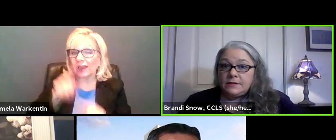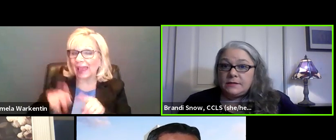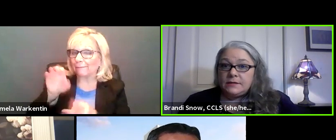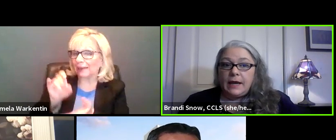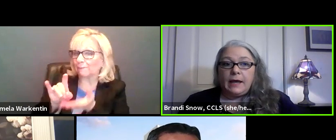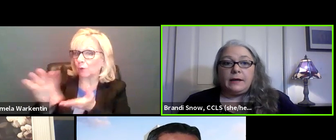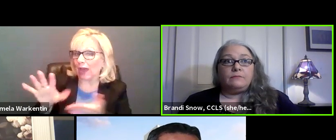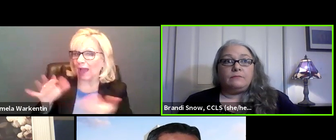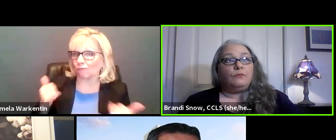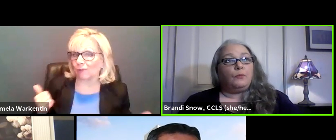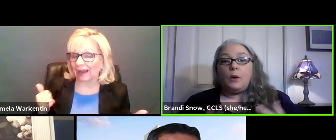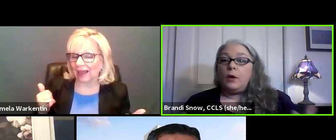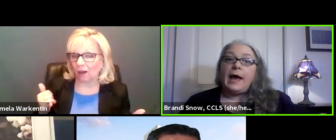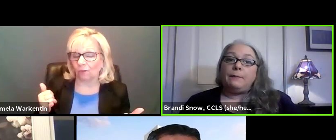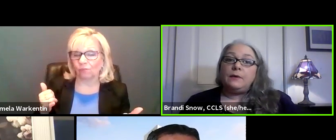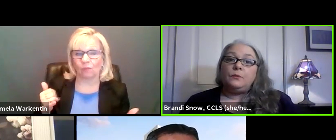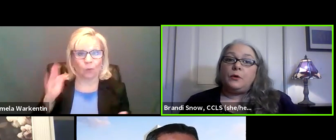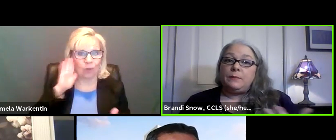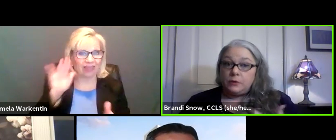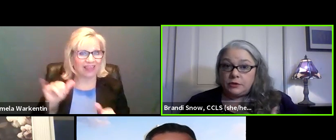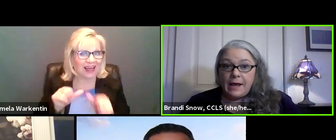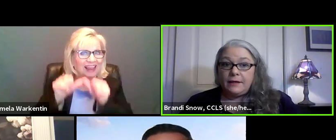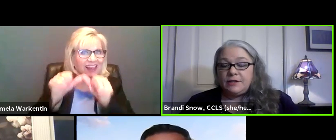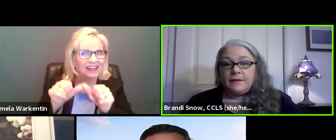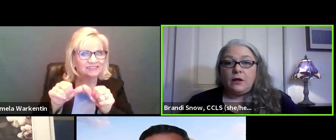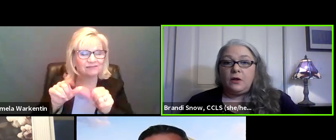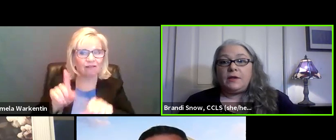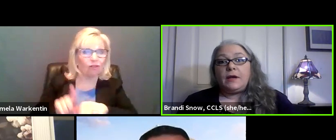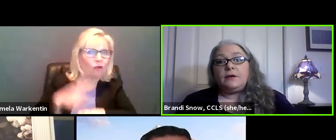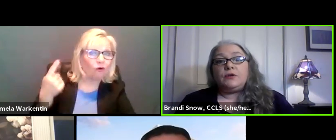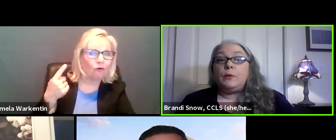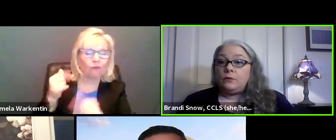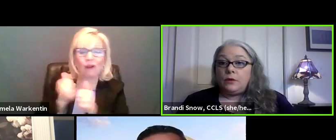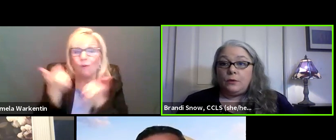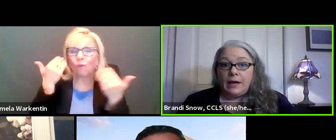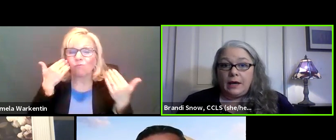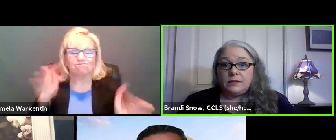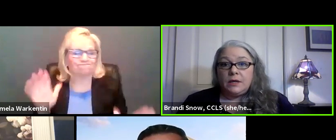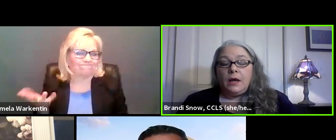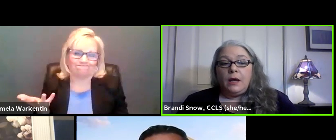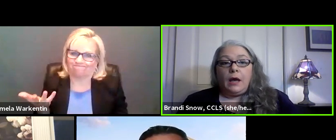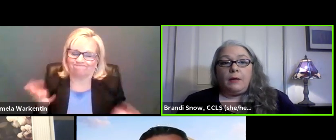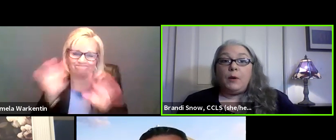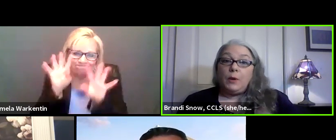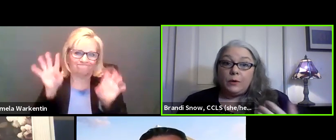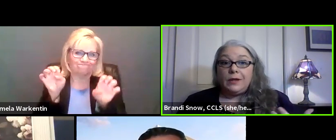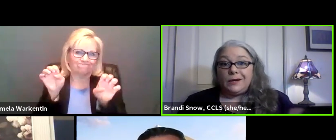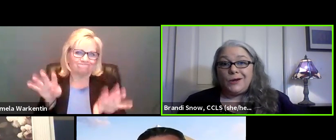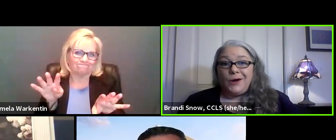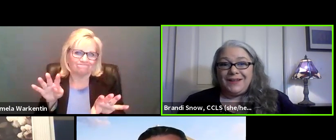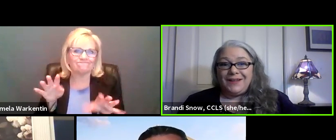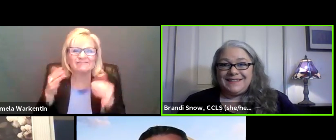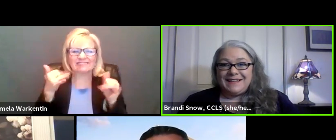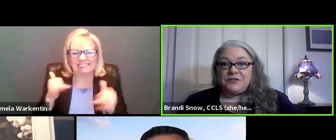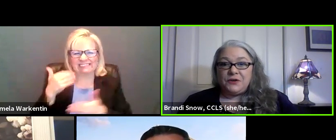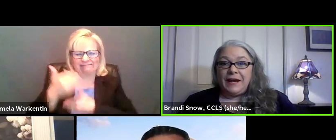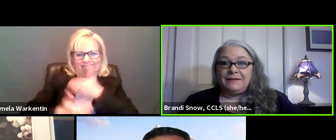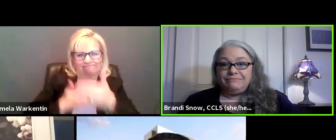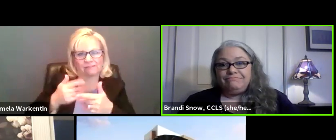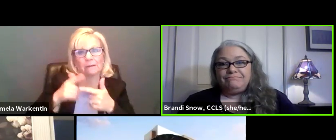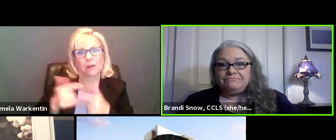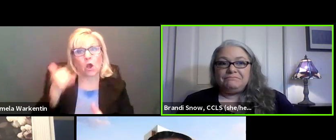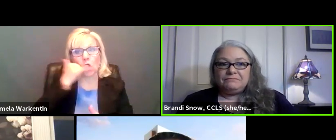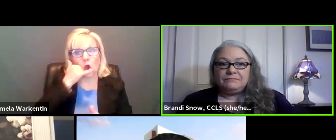will last and what will happen where people are challenging that all over the country, we don't know yet. But we would like you to call us and let us